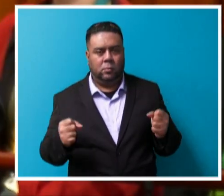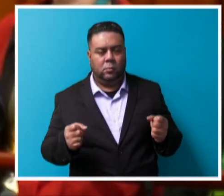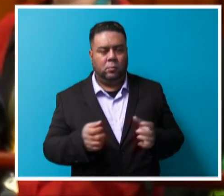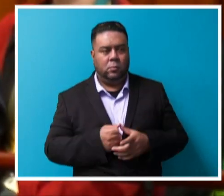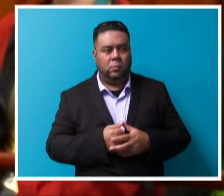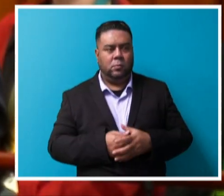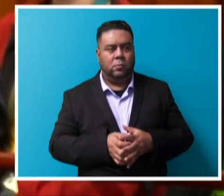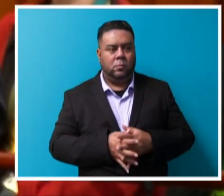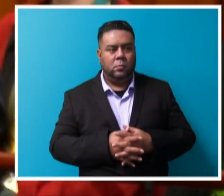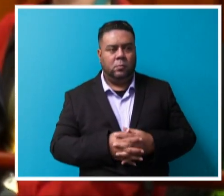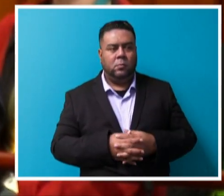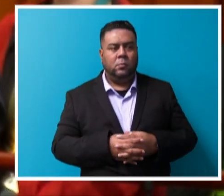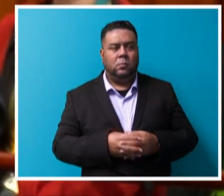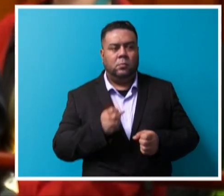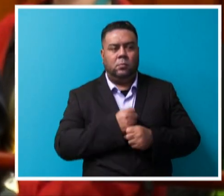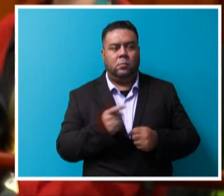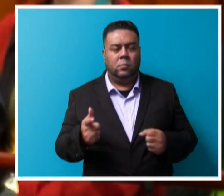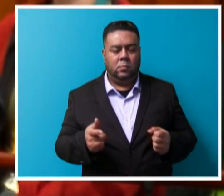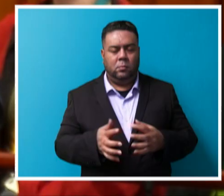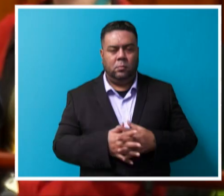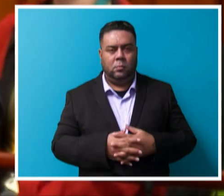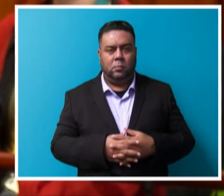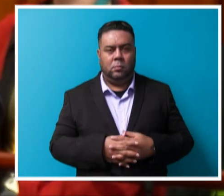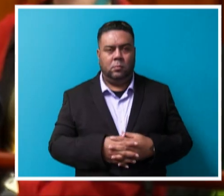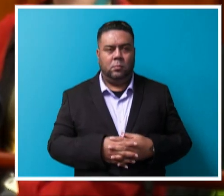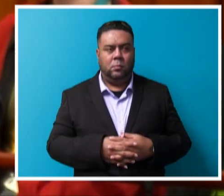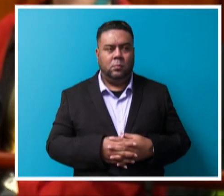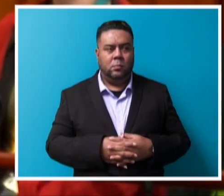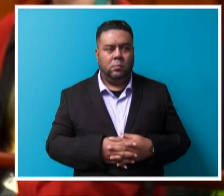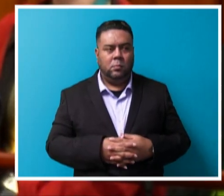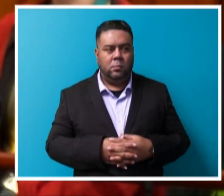services. Nowhere in that commitment more